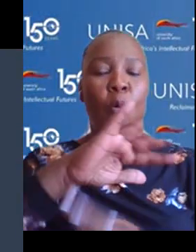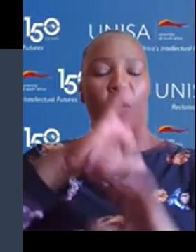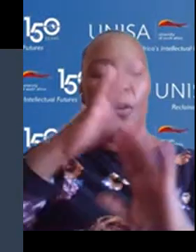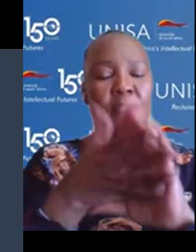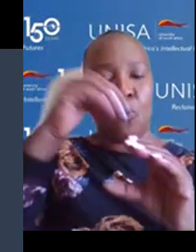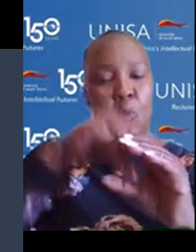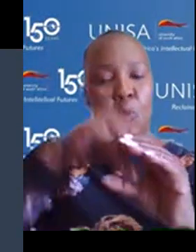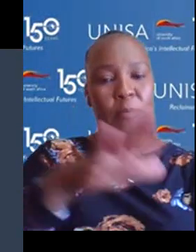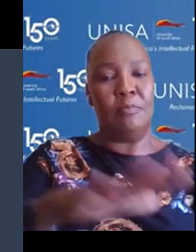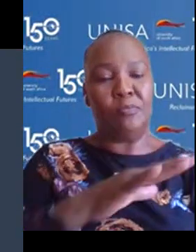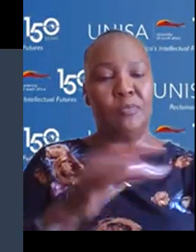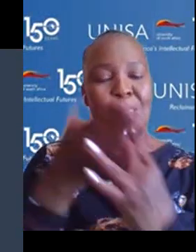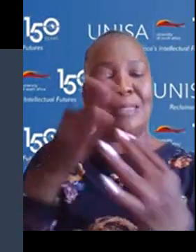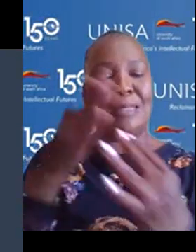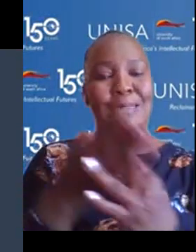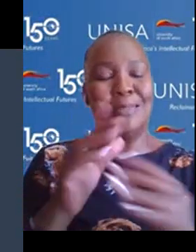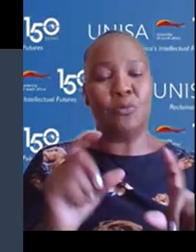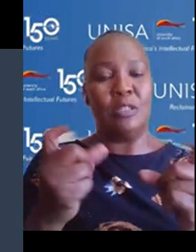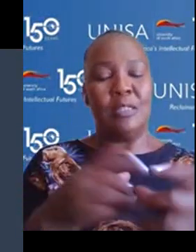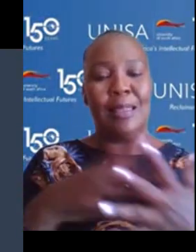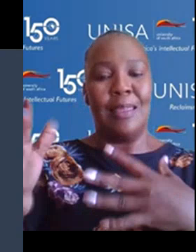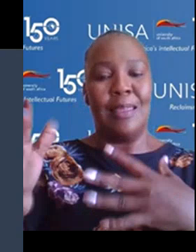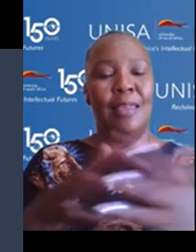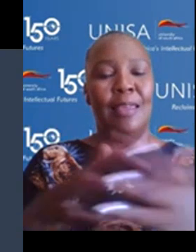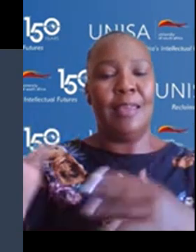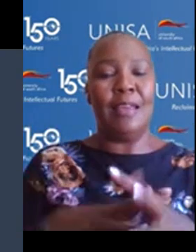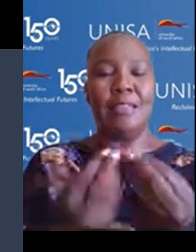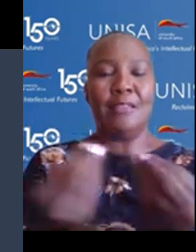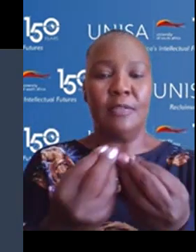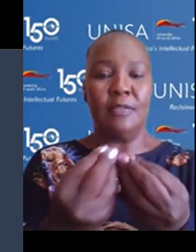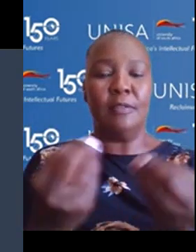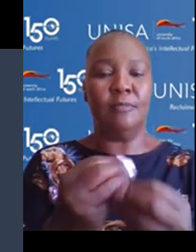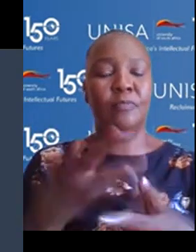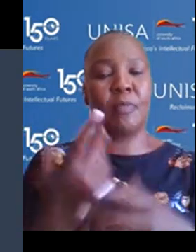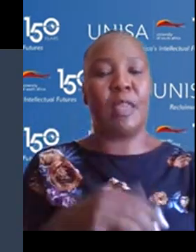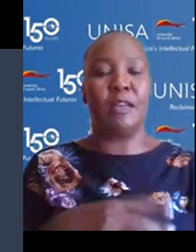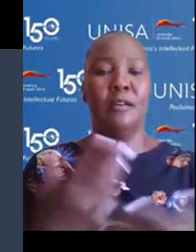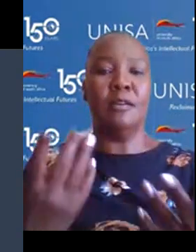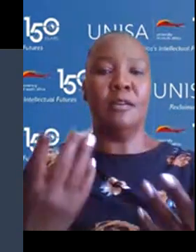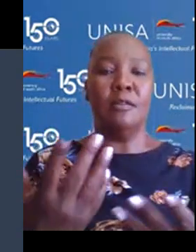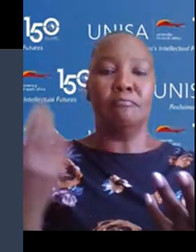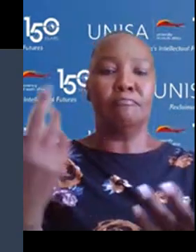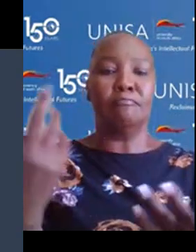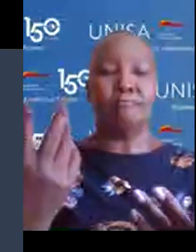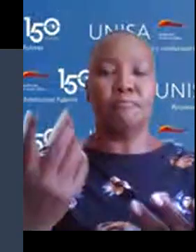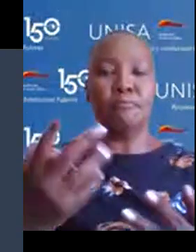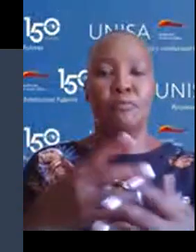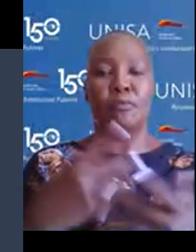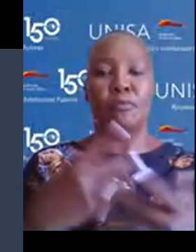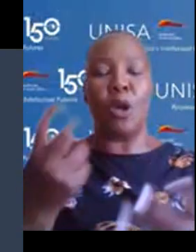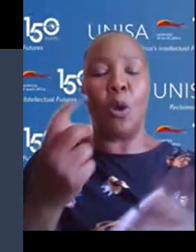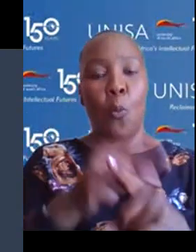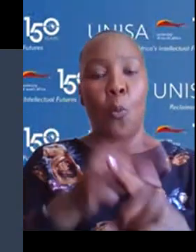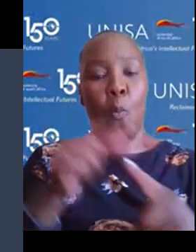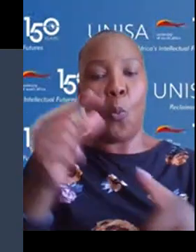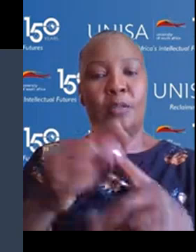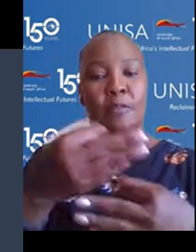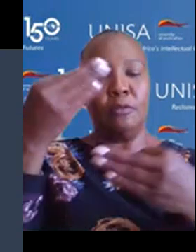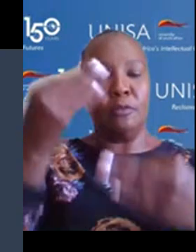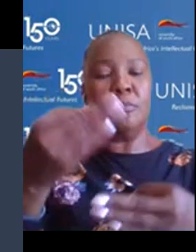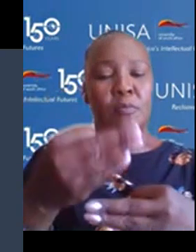access it very quickly from any device. Then you've got your productivity apps. So we will look at Word, how to create a